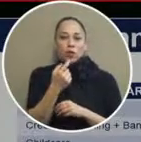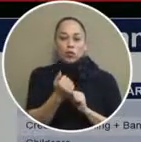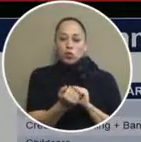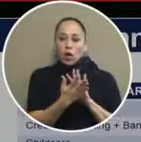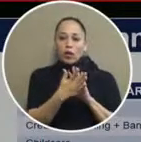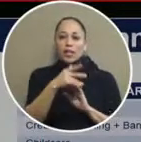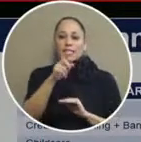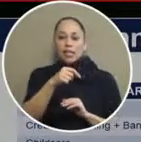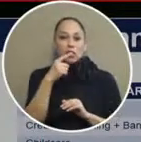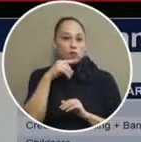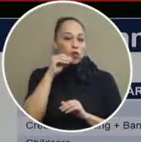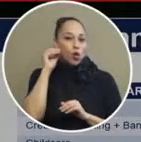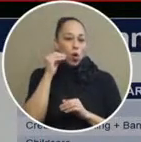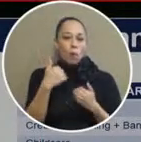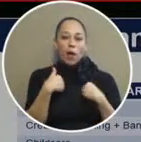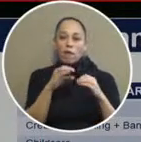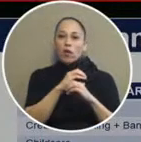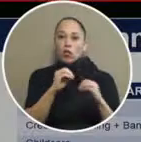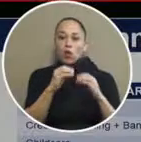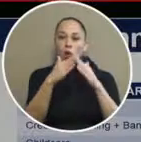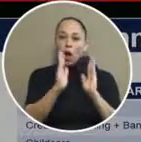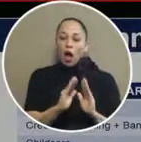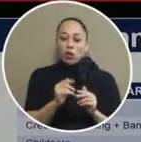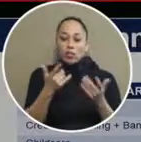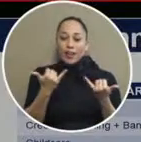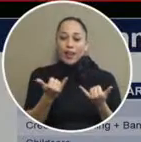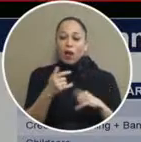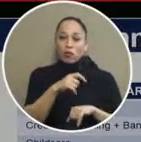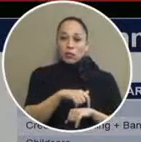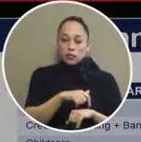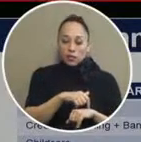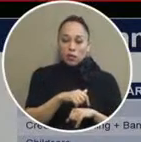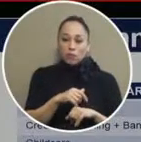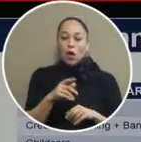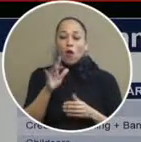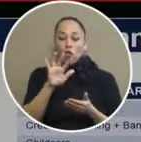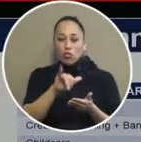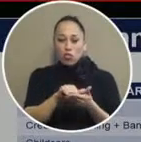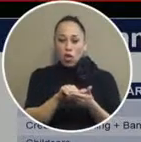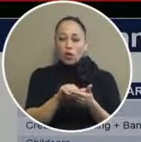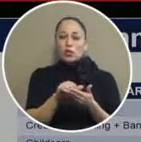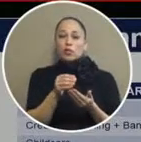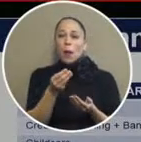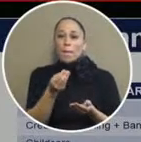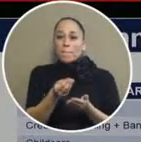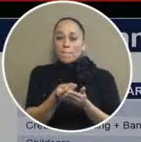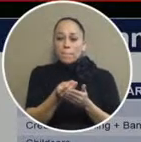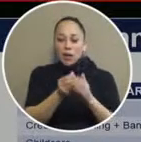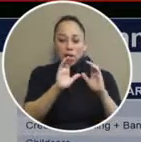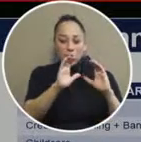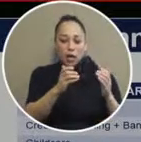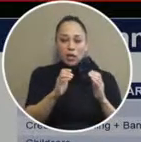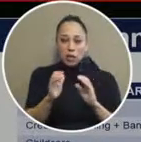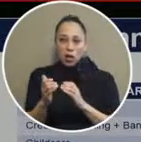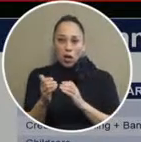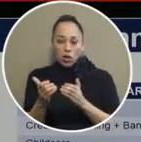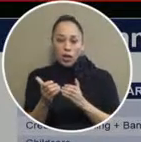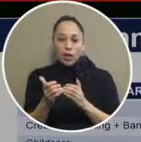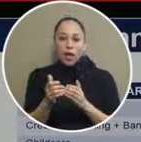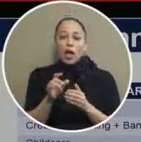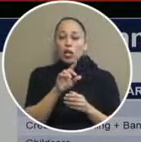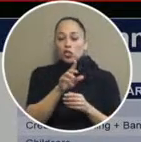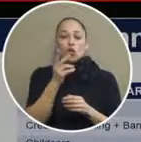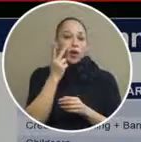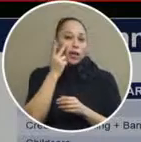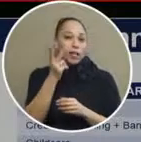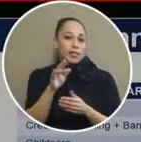address the needs of the homeless during this time. Those funding categories are italicized, and you'll